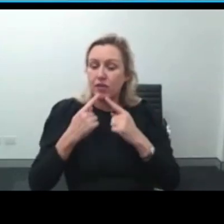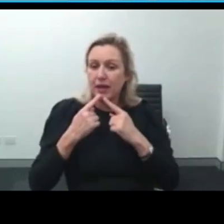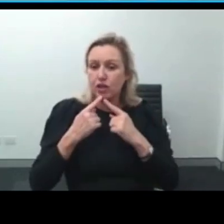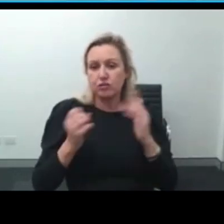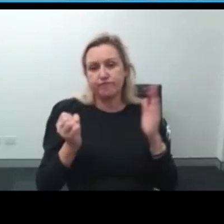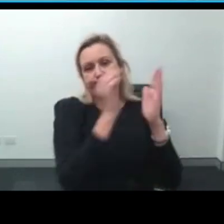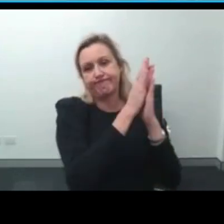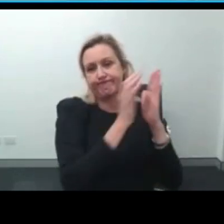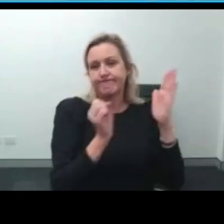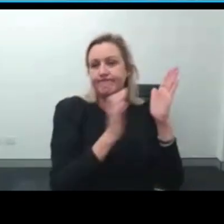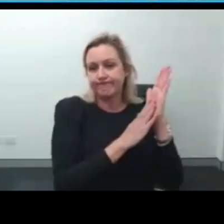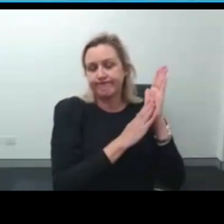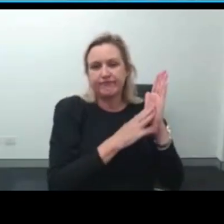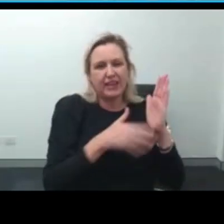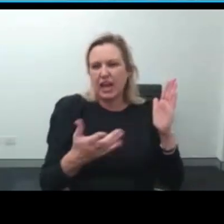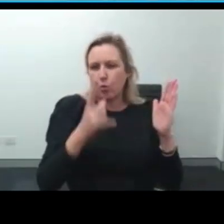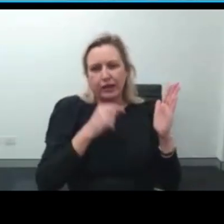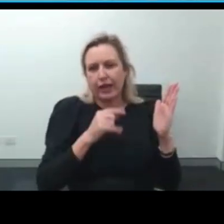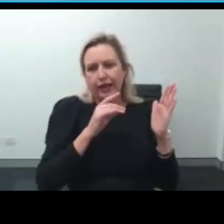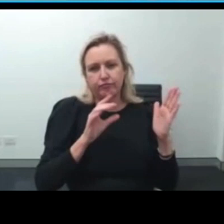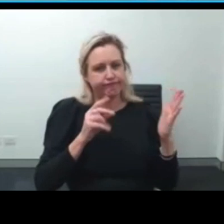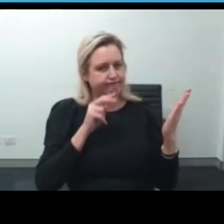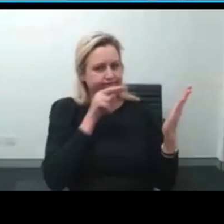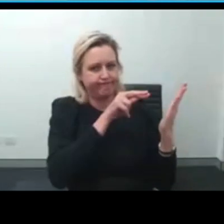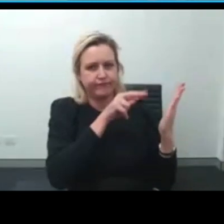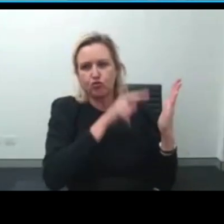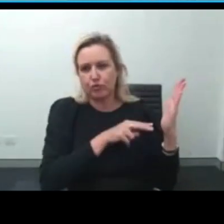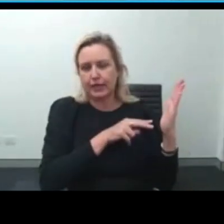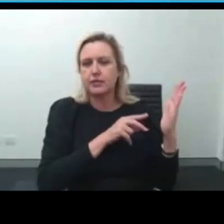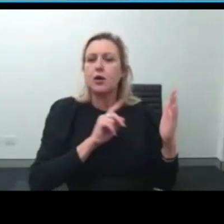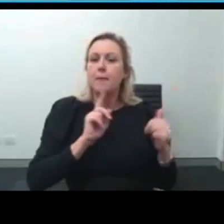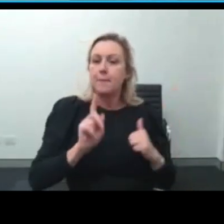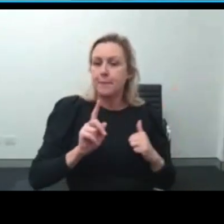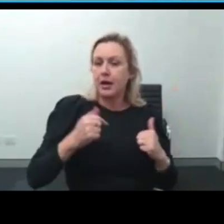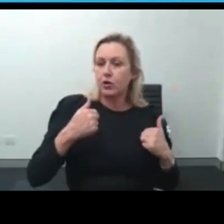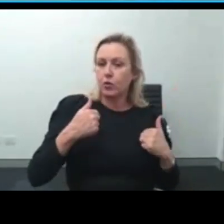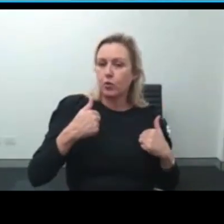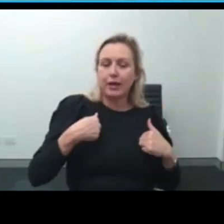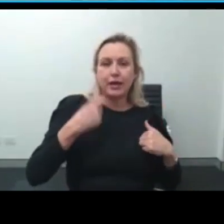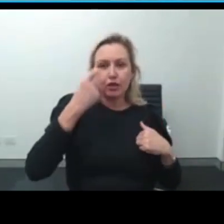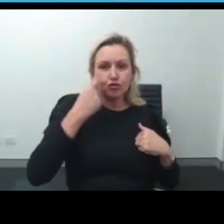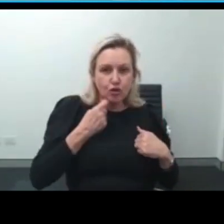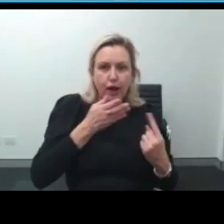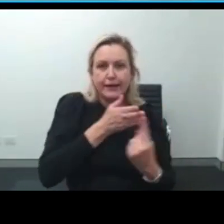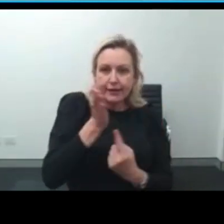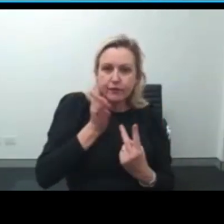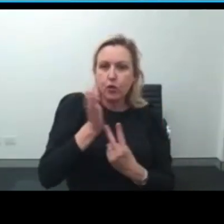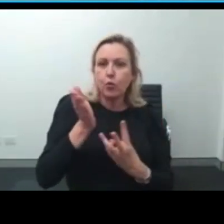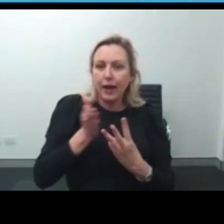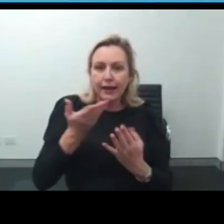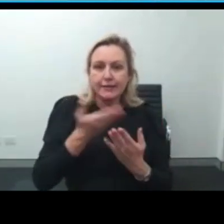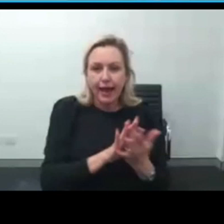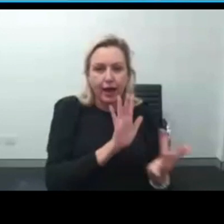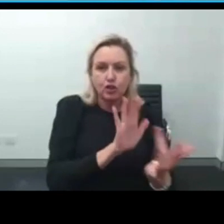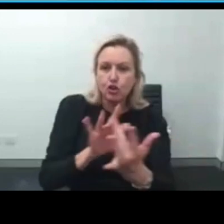everyone, obviously, but noting that we're going through as many channels as we can to reach care recipients